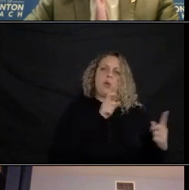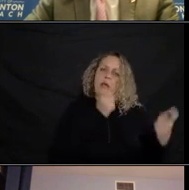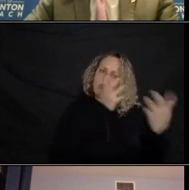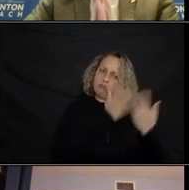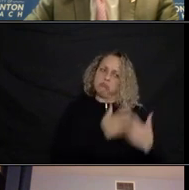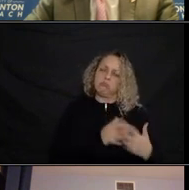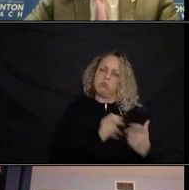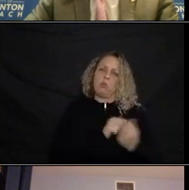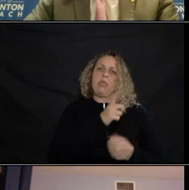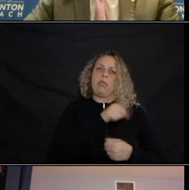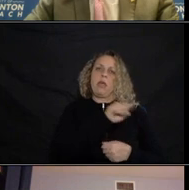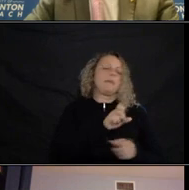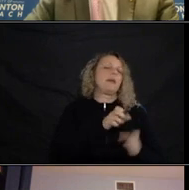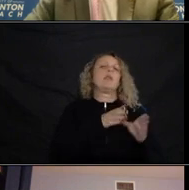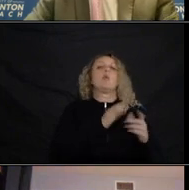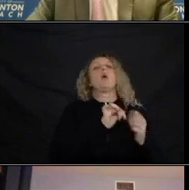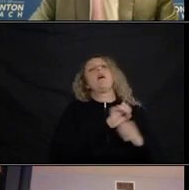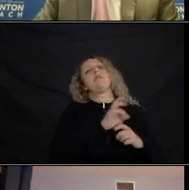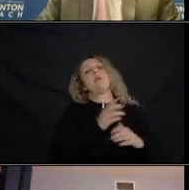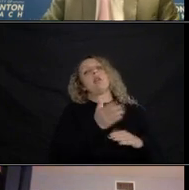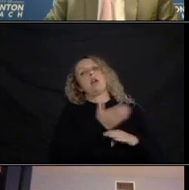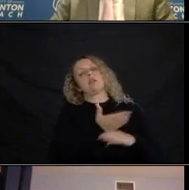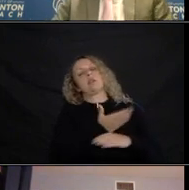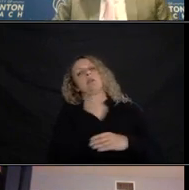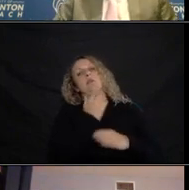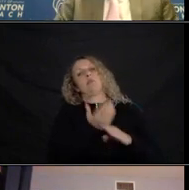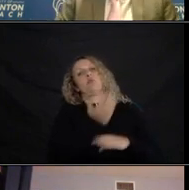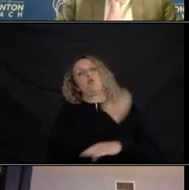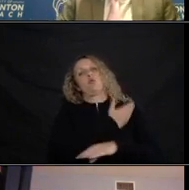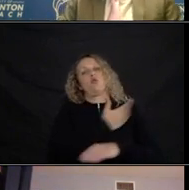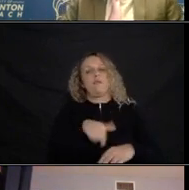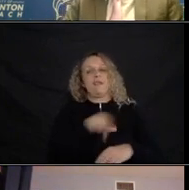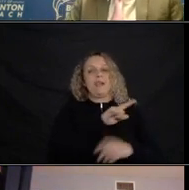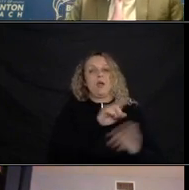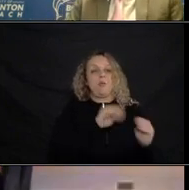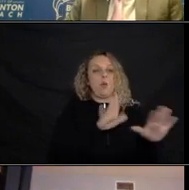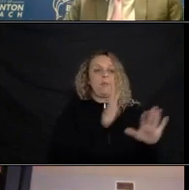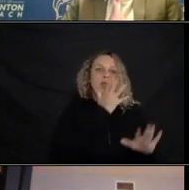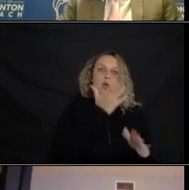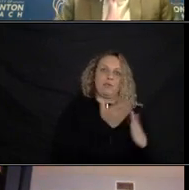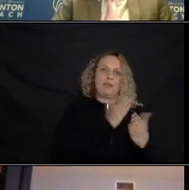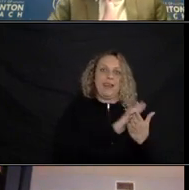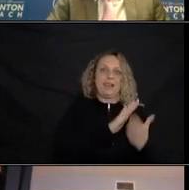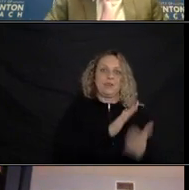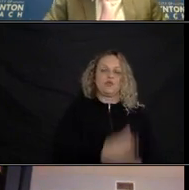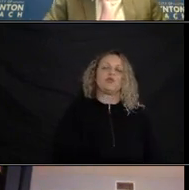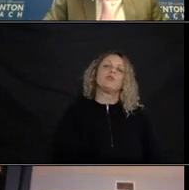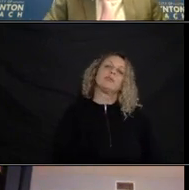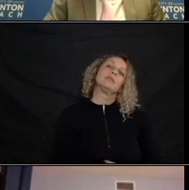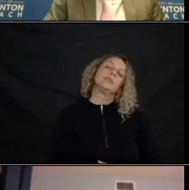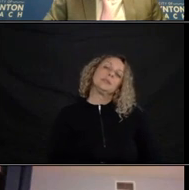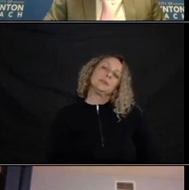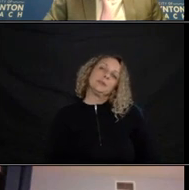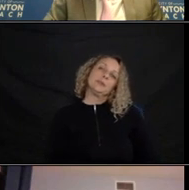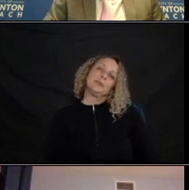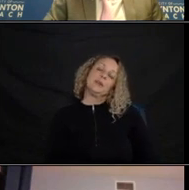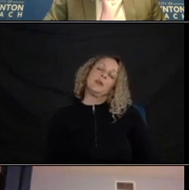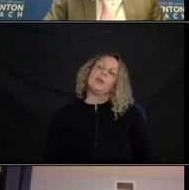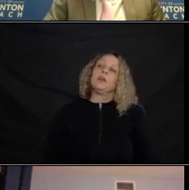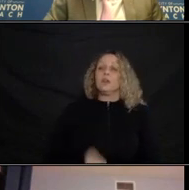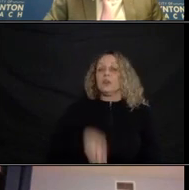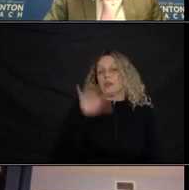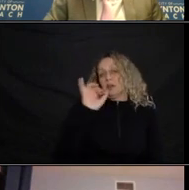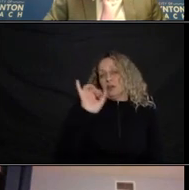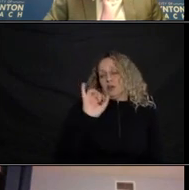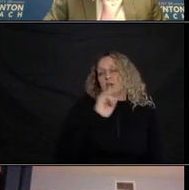them in the way of, you know, landscaping improvements and making their property look a little bit nicer. In addition, there's a